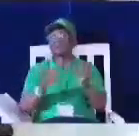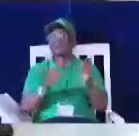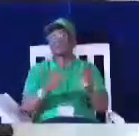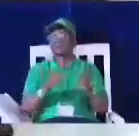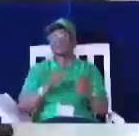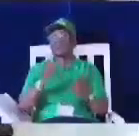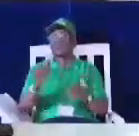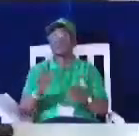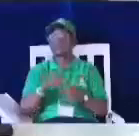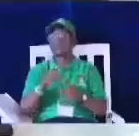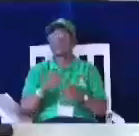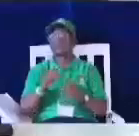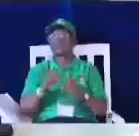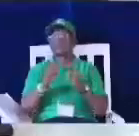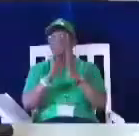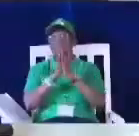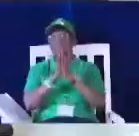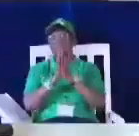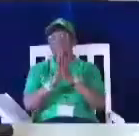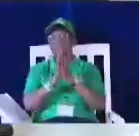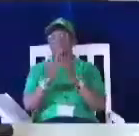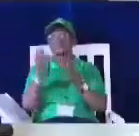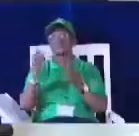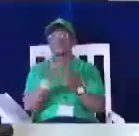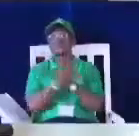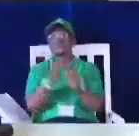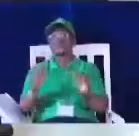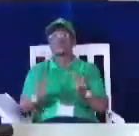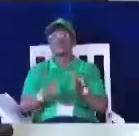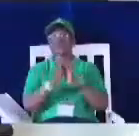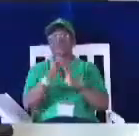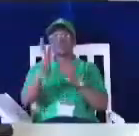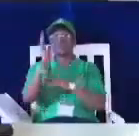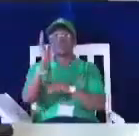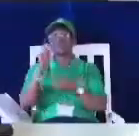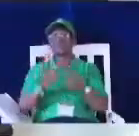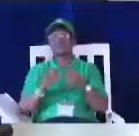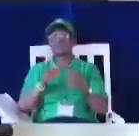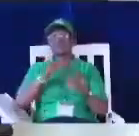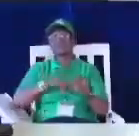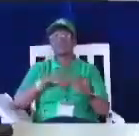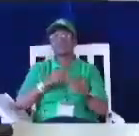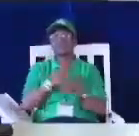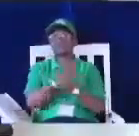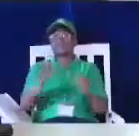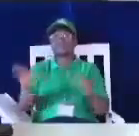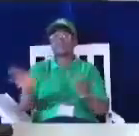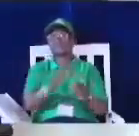Ask Jesus to be merciful unto you. Ask him to please save your soul.